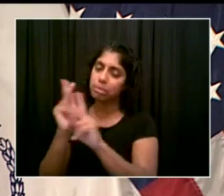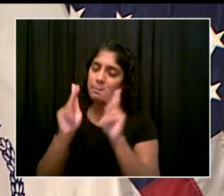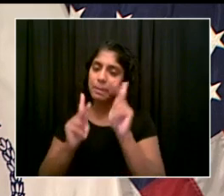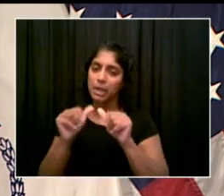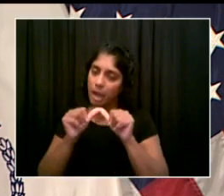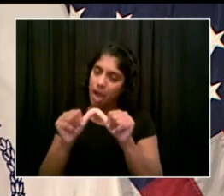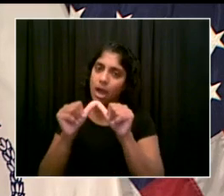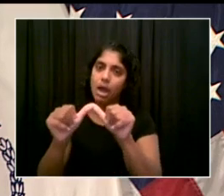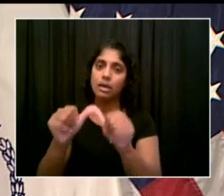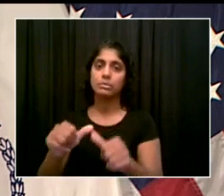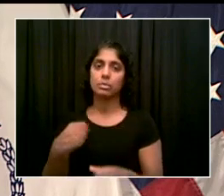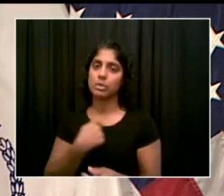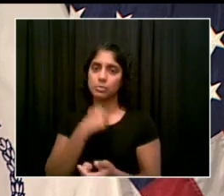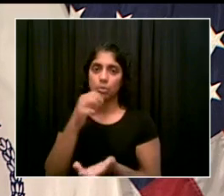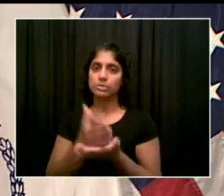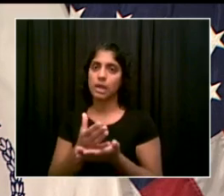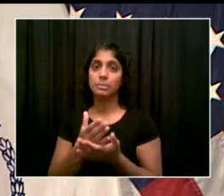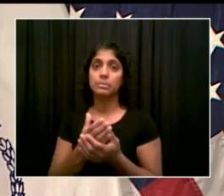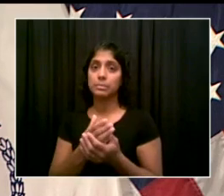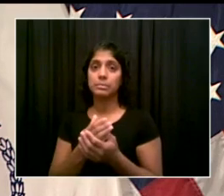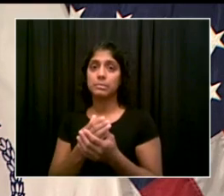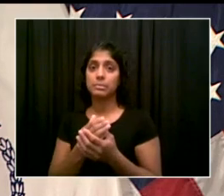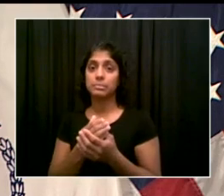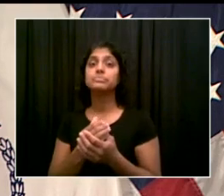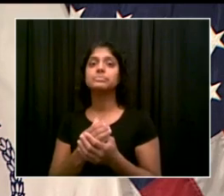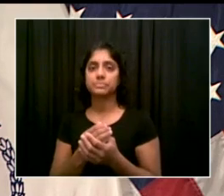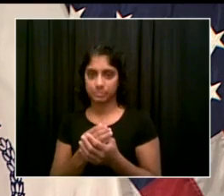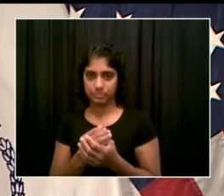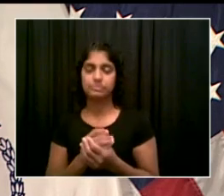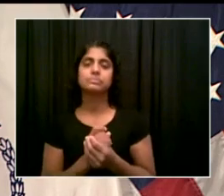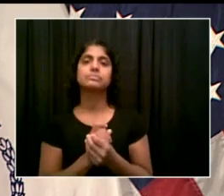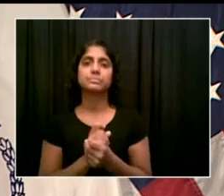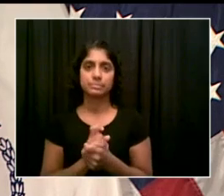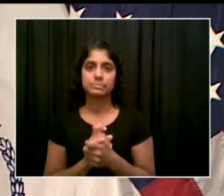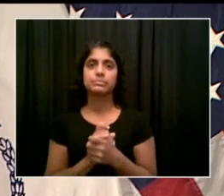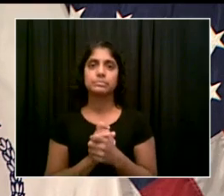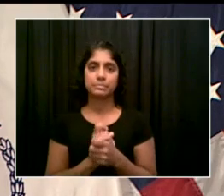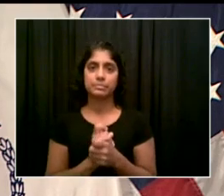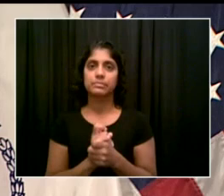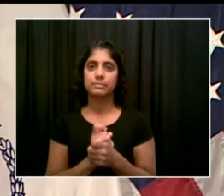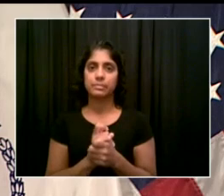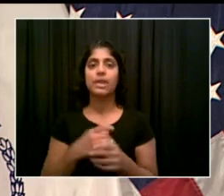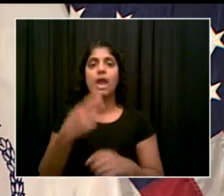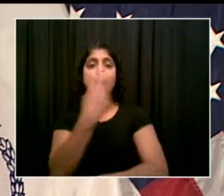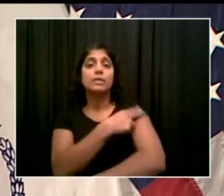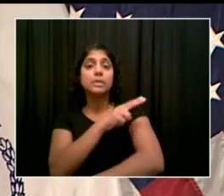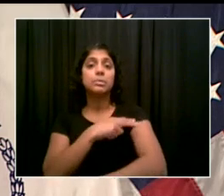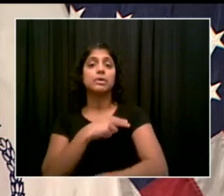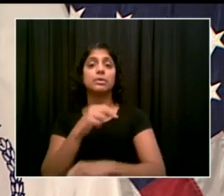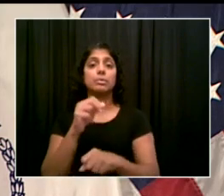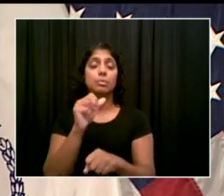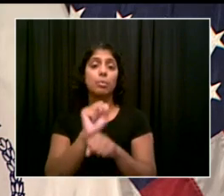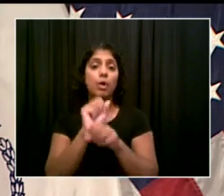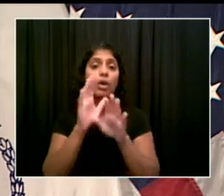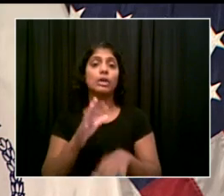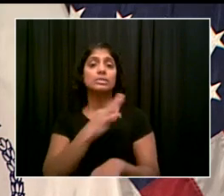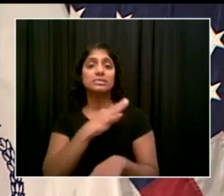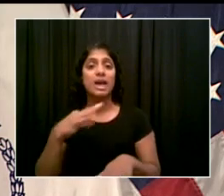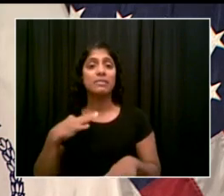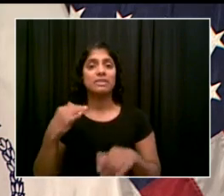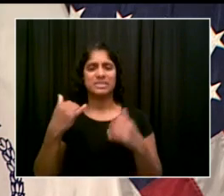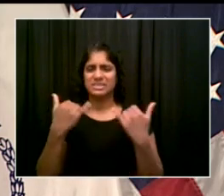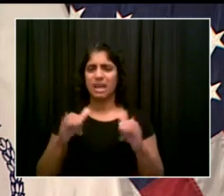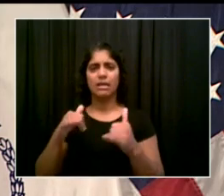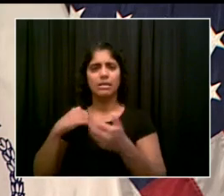right this minute on street corners and knocking on doors in public housing and you name it, and they're looking for the next individual who they can get